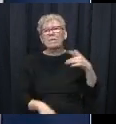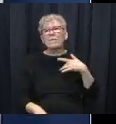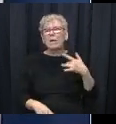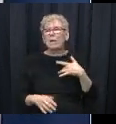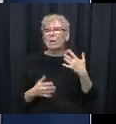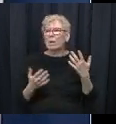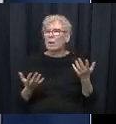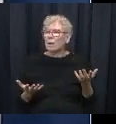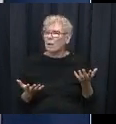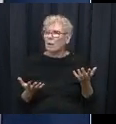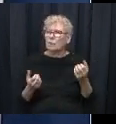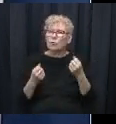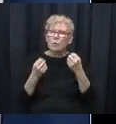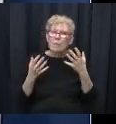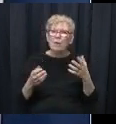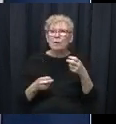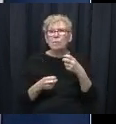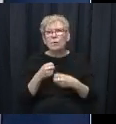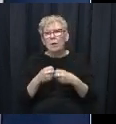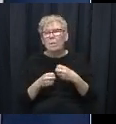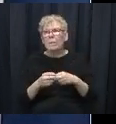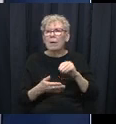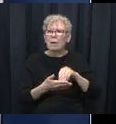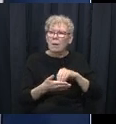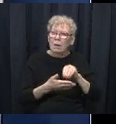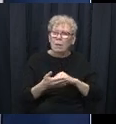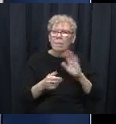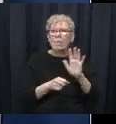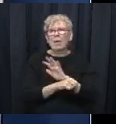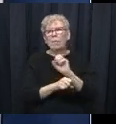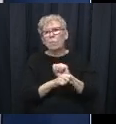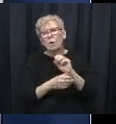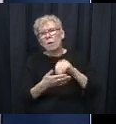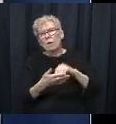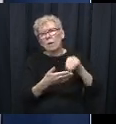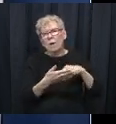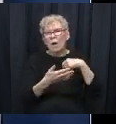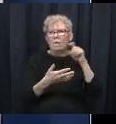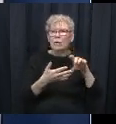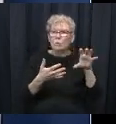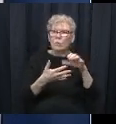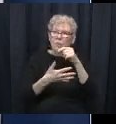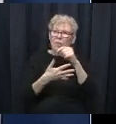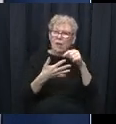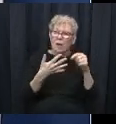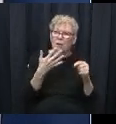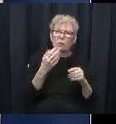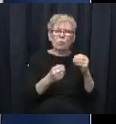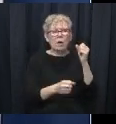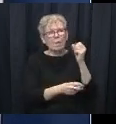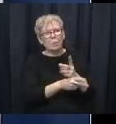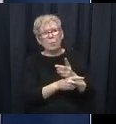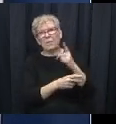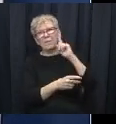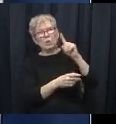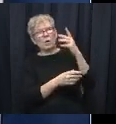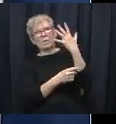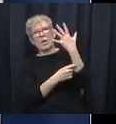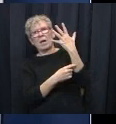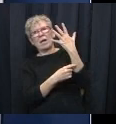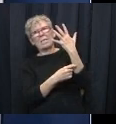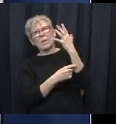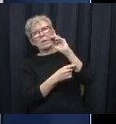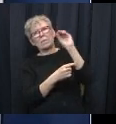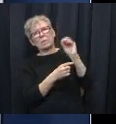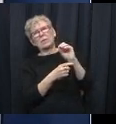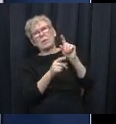do in order to get 5-star certification, that type of thing. And then changes come along and they feel like a lot of that paperwork and time